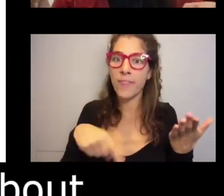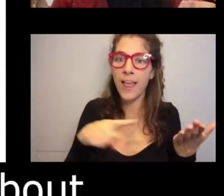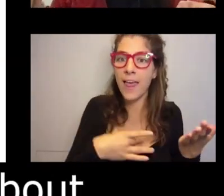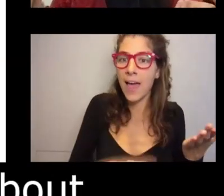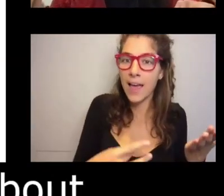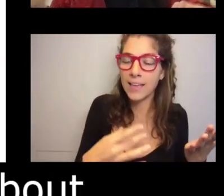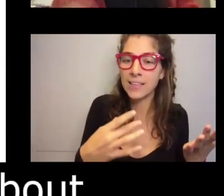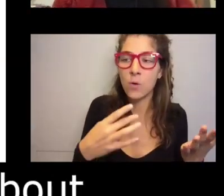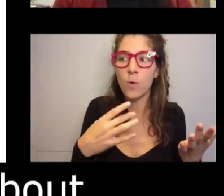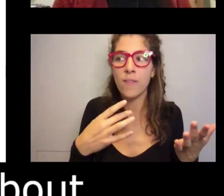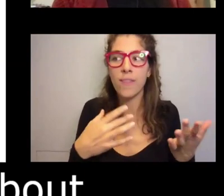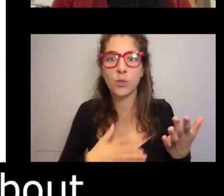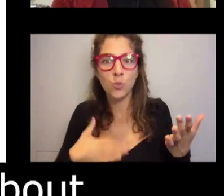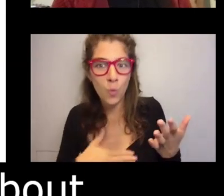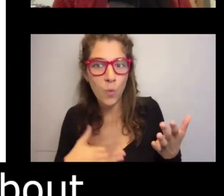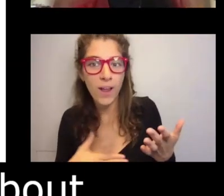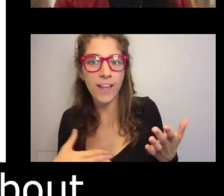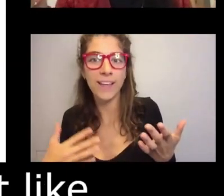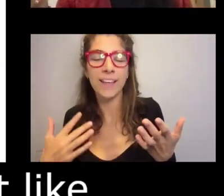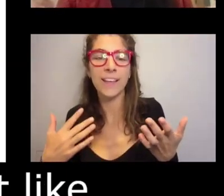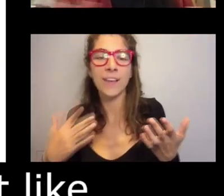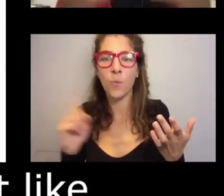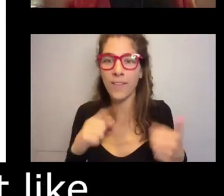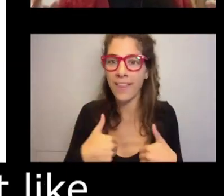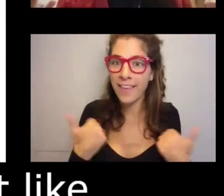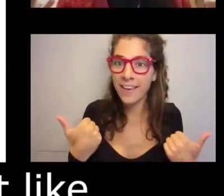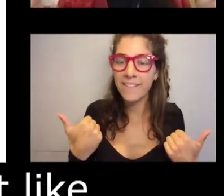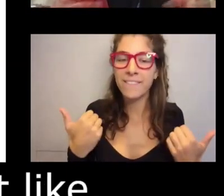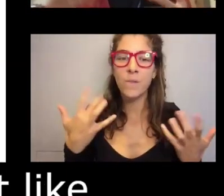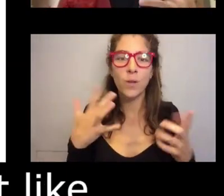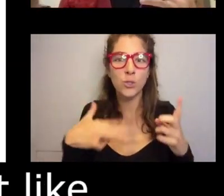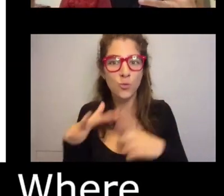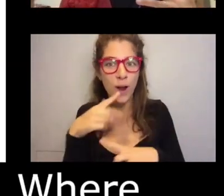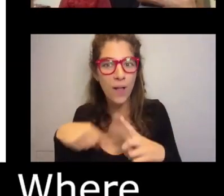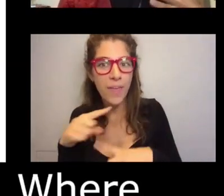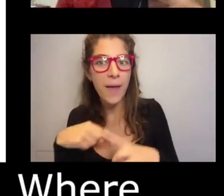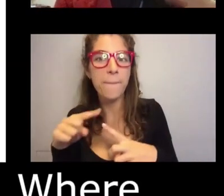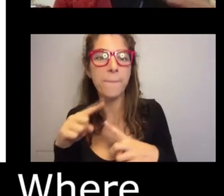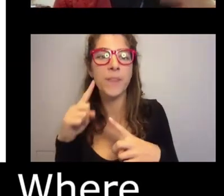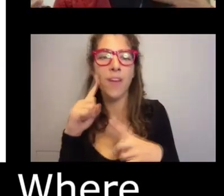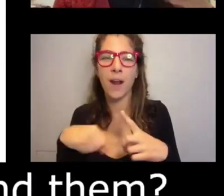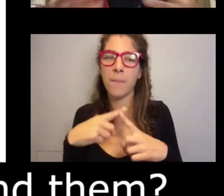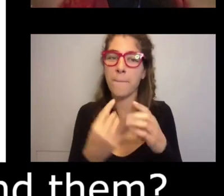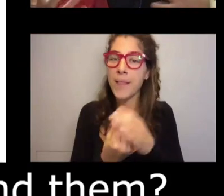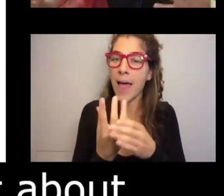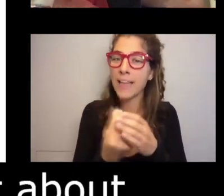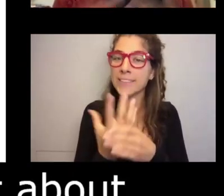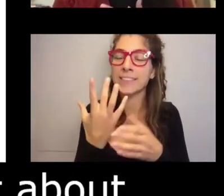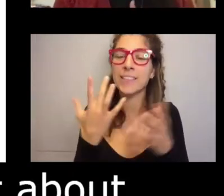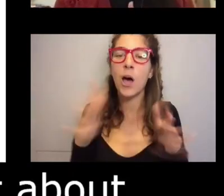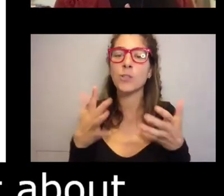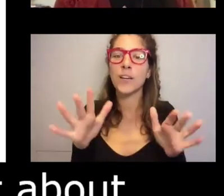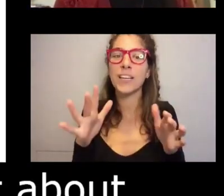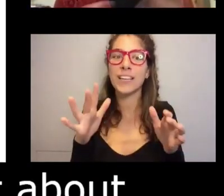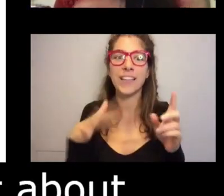like, what they might enjoy, where they live, what is around them. So maybe you thought about those plants that might already be in